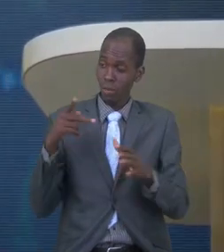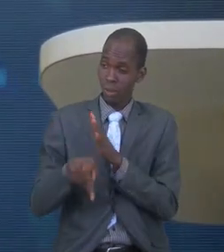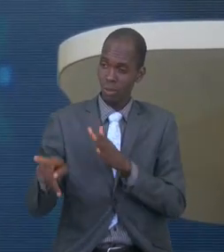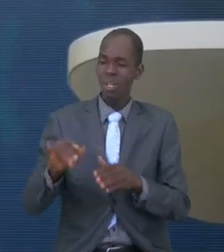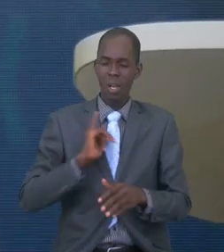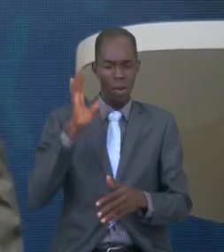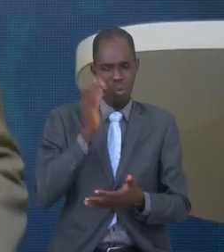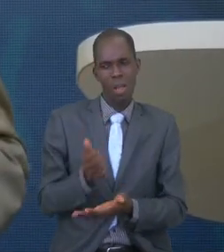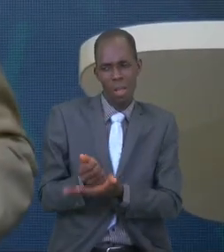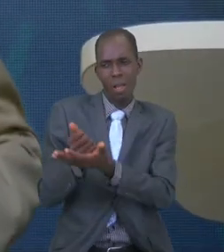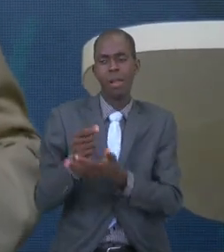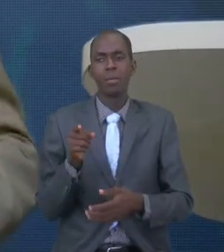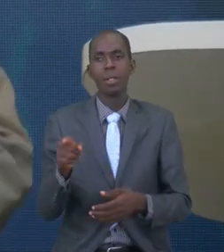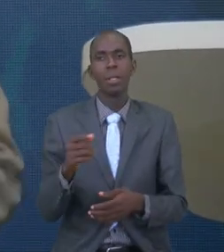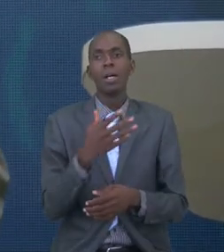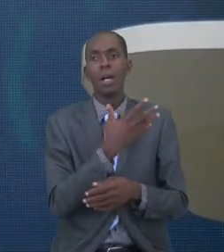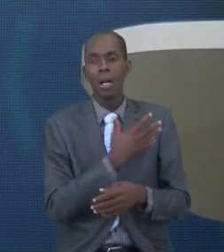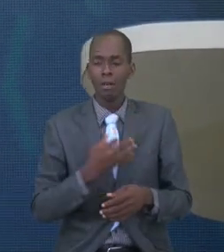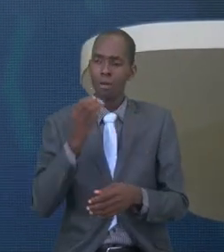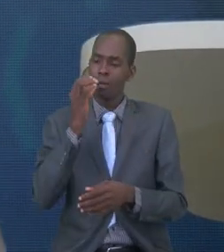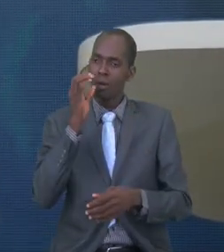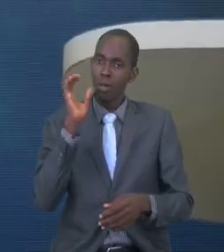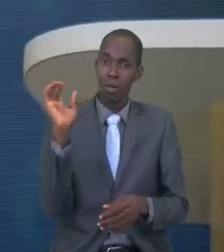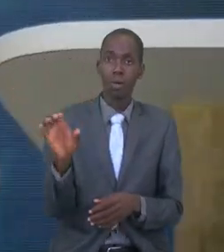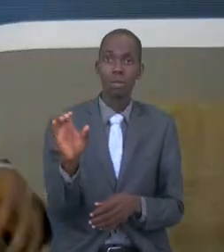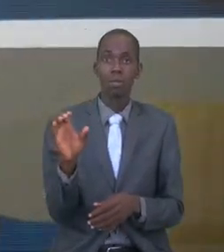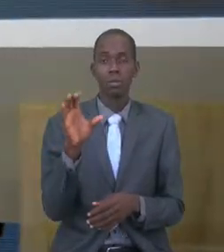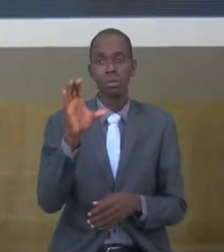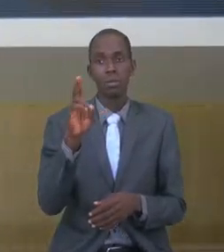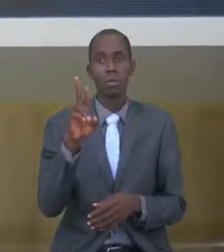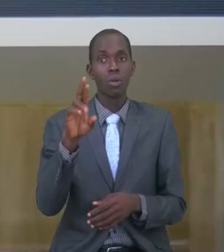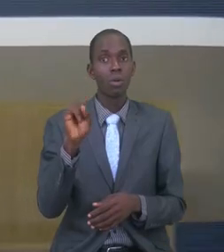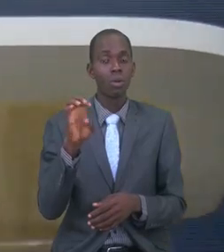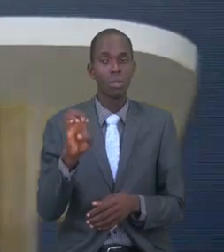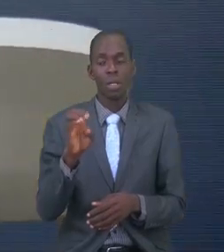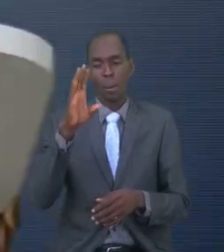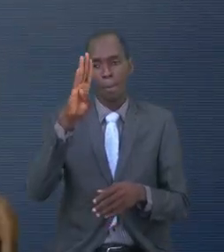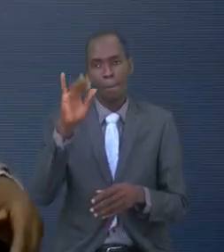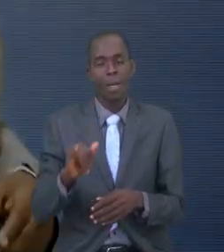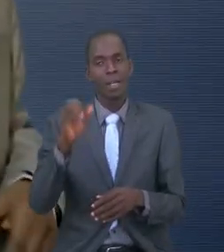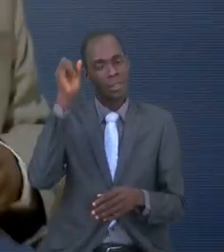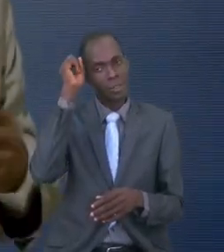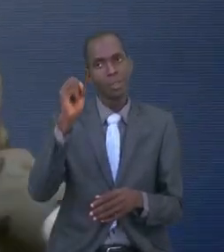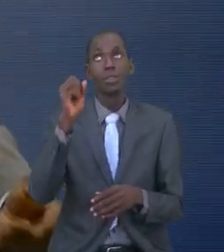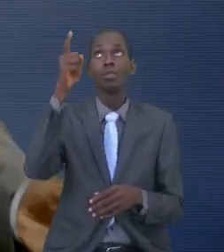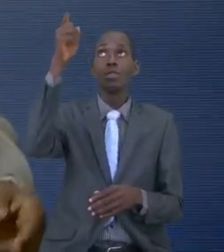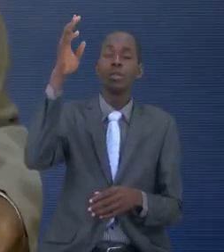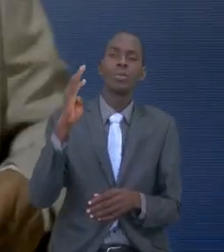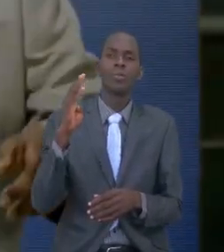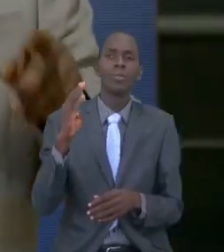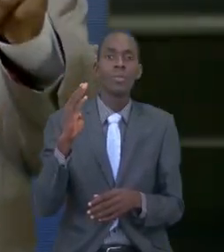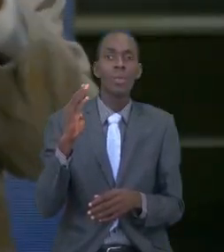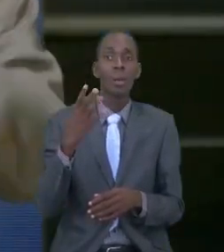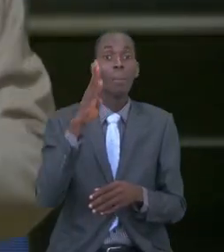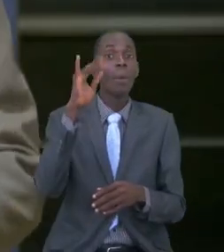him by his gods. Now, David did not run out of town just because Goliath said,